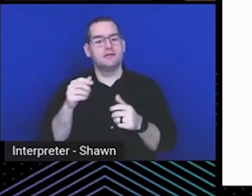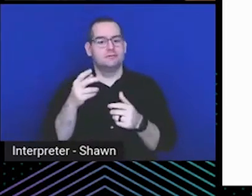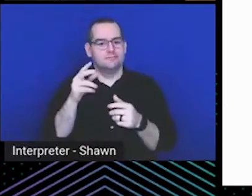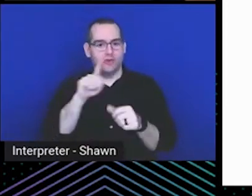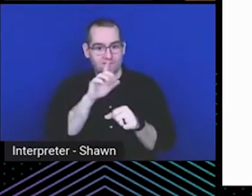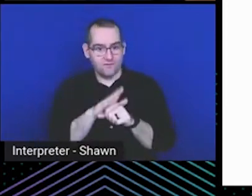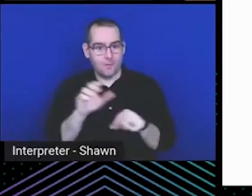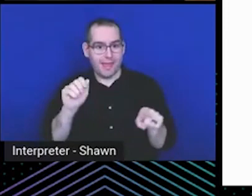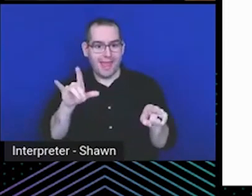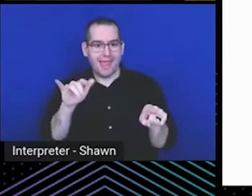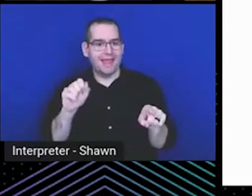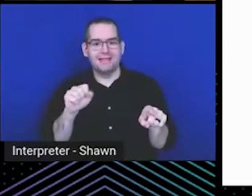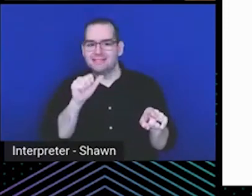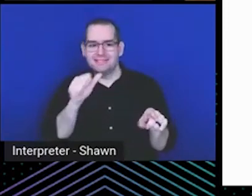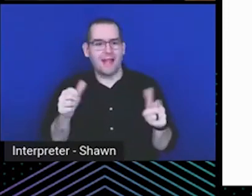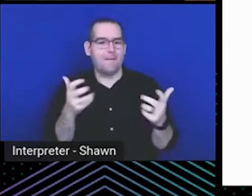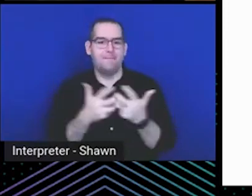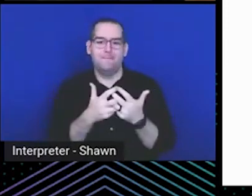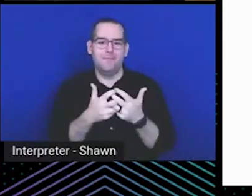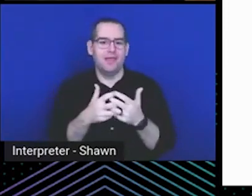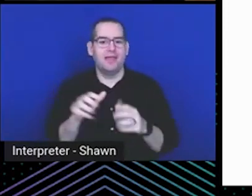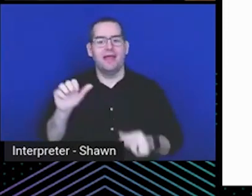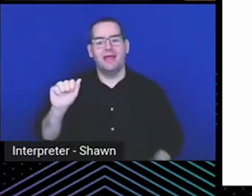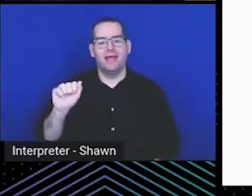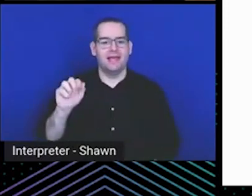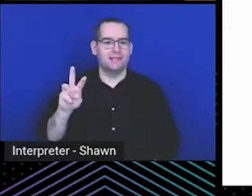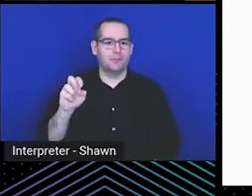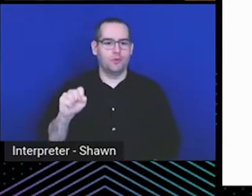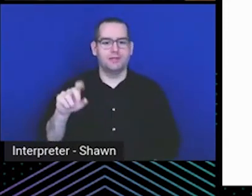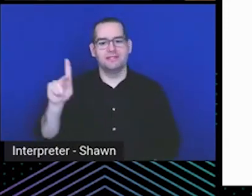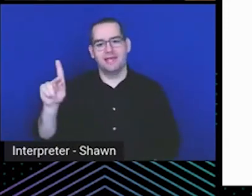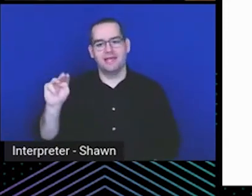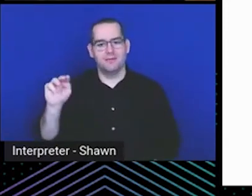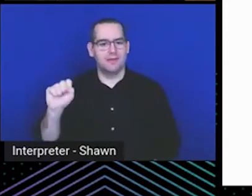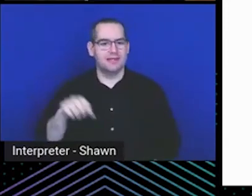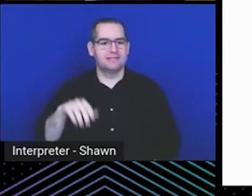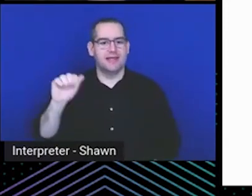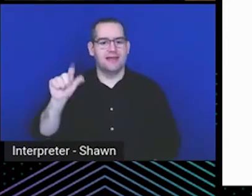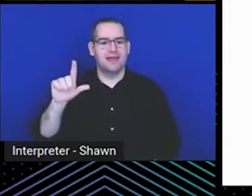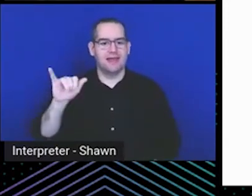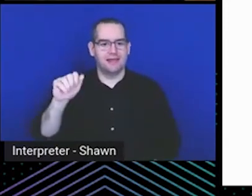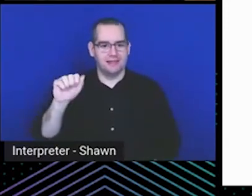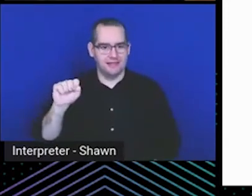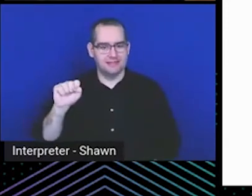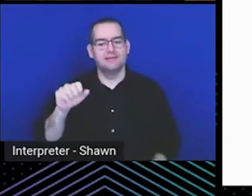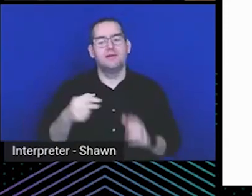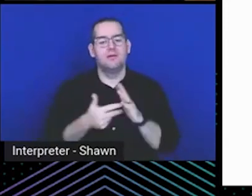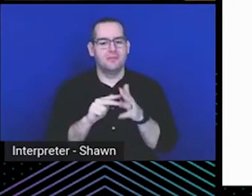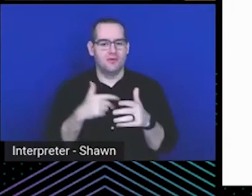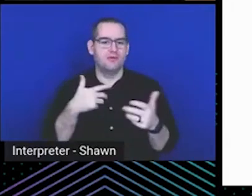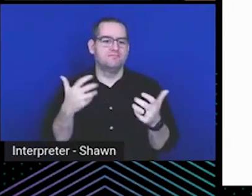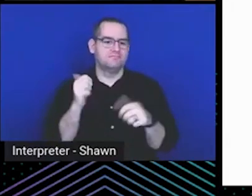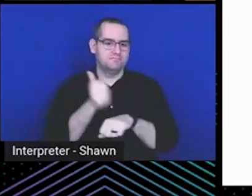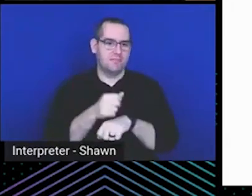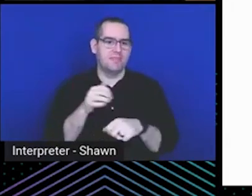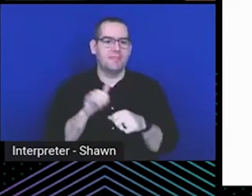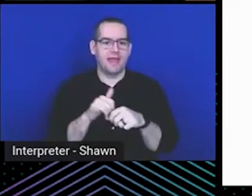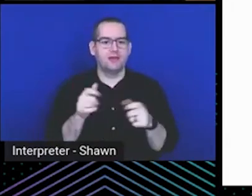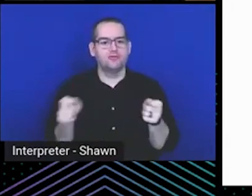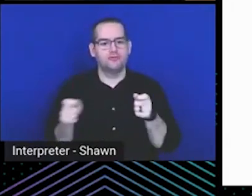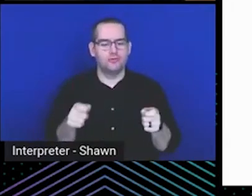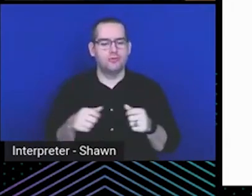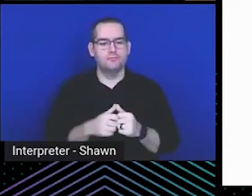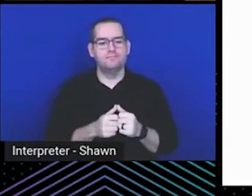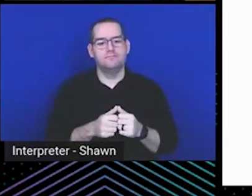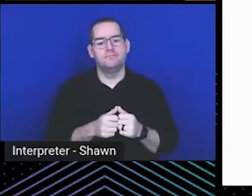does not match the AWS KMS alias. And as such, we meet that control in place. And also the